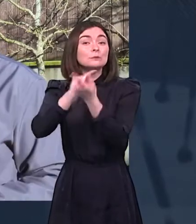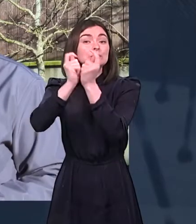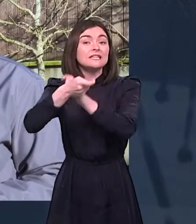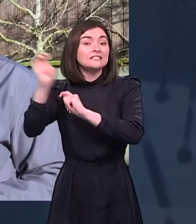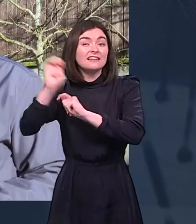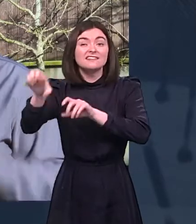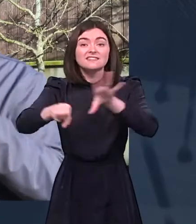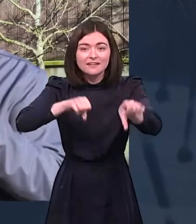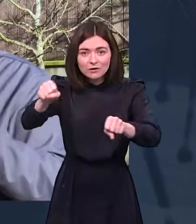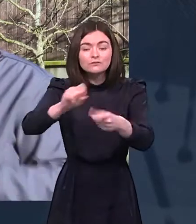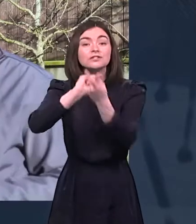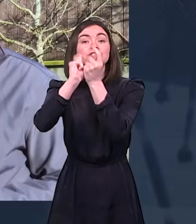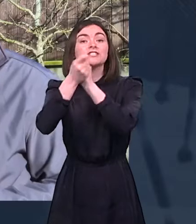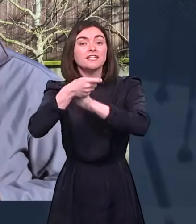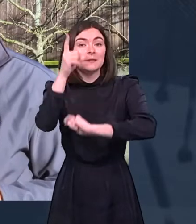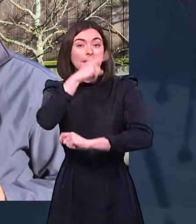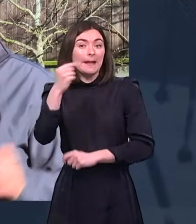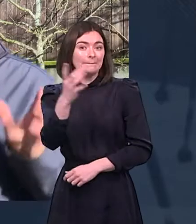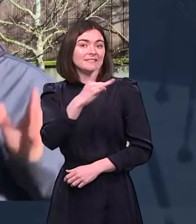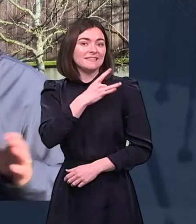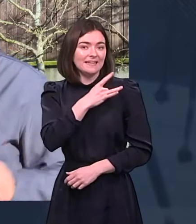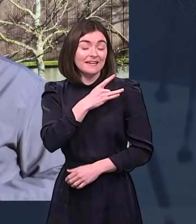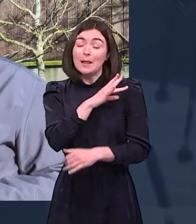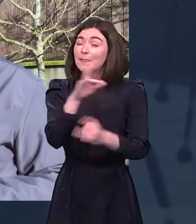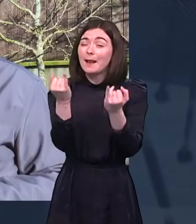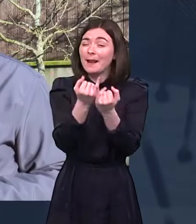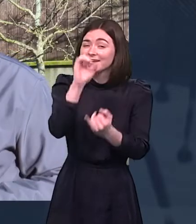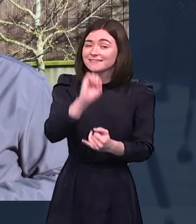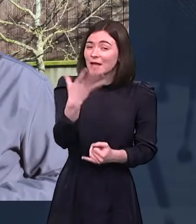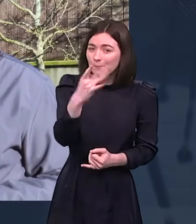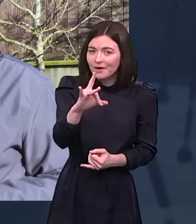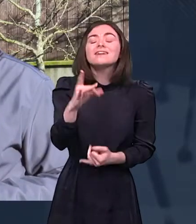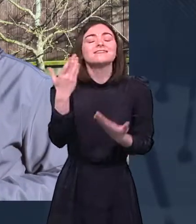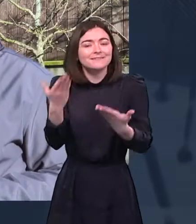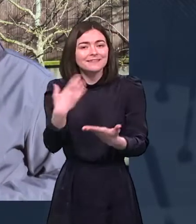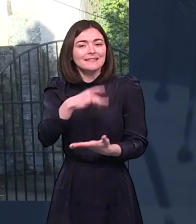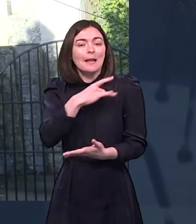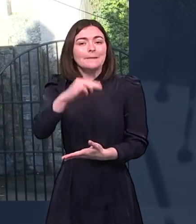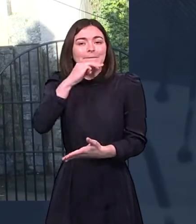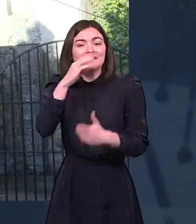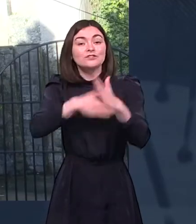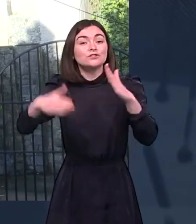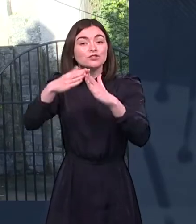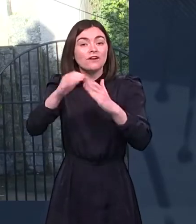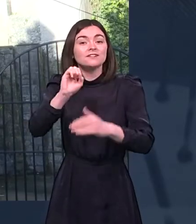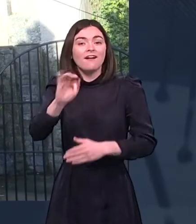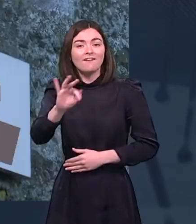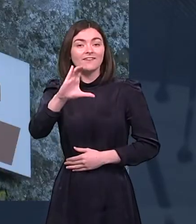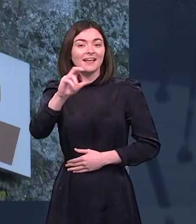Kilkenny. Not Kilkenny like in South Park, Kilkenny as in the Church of Canis.